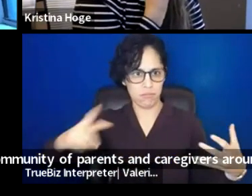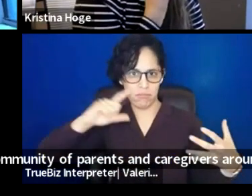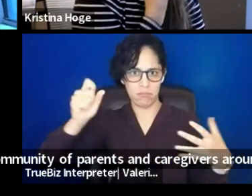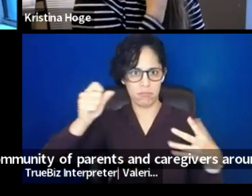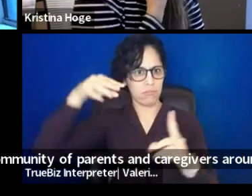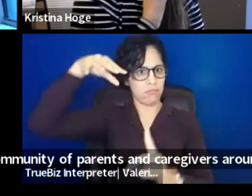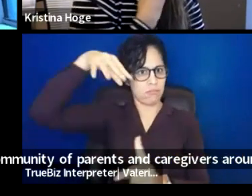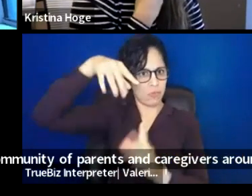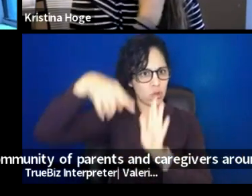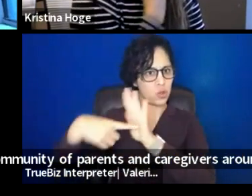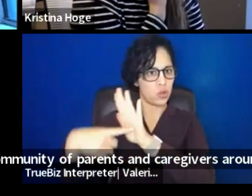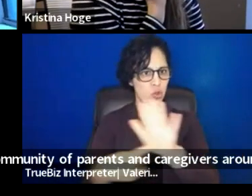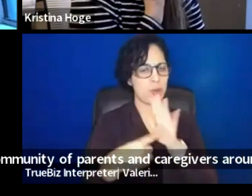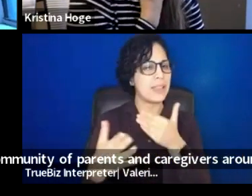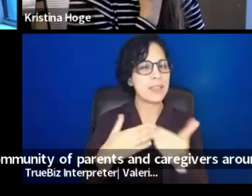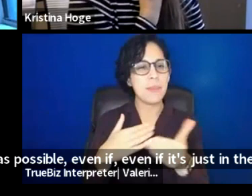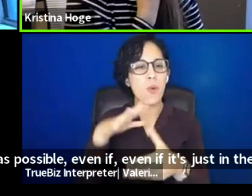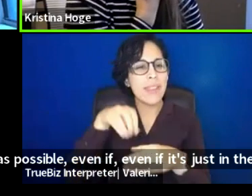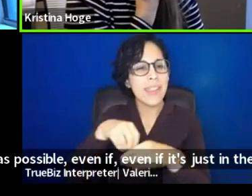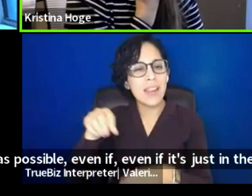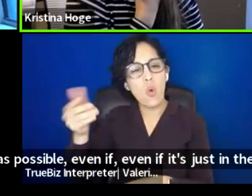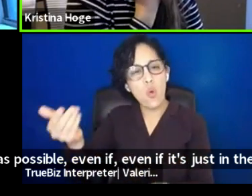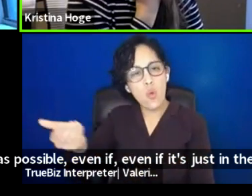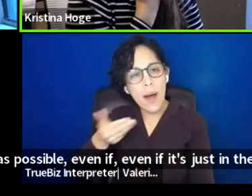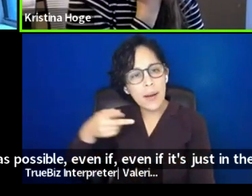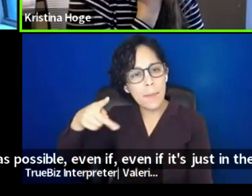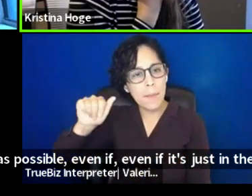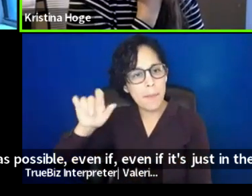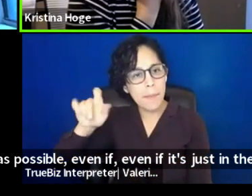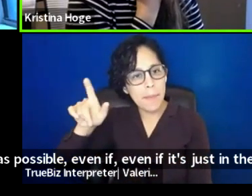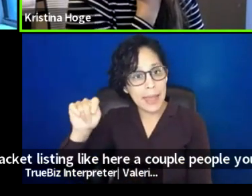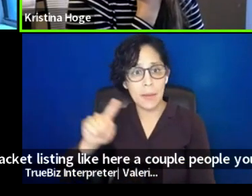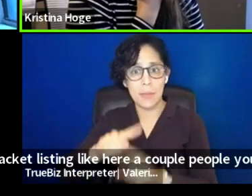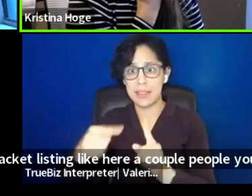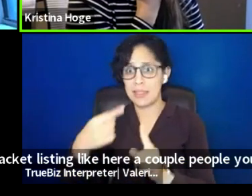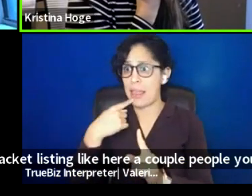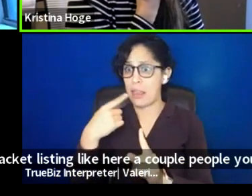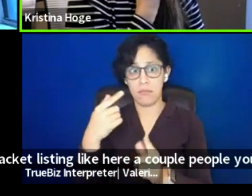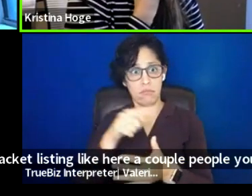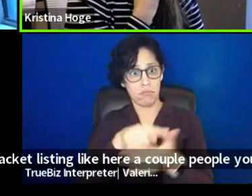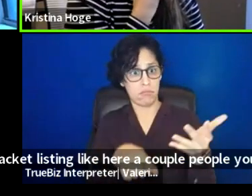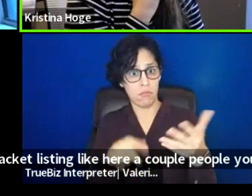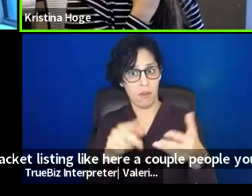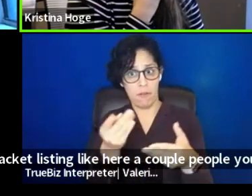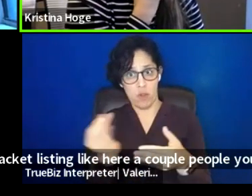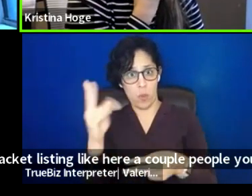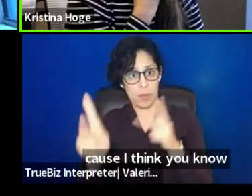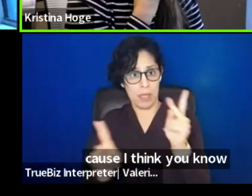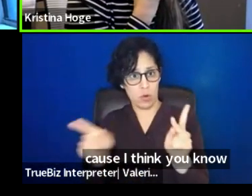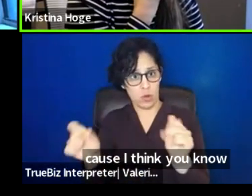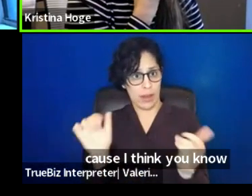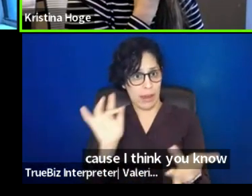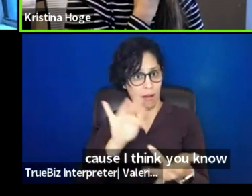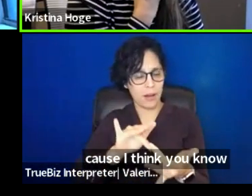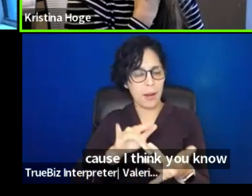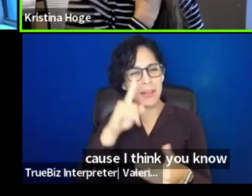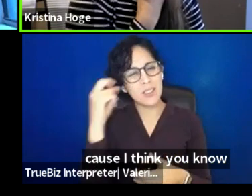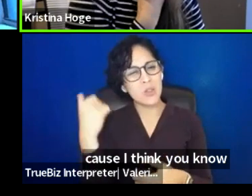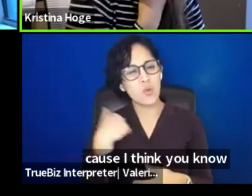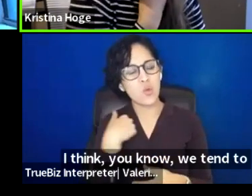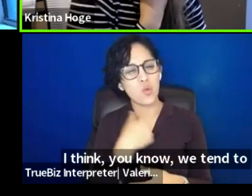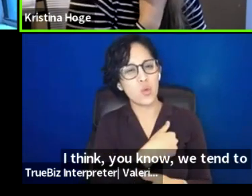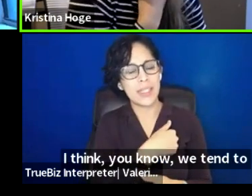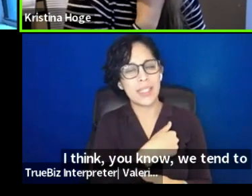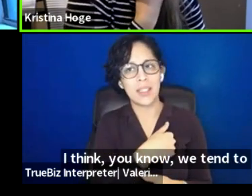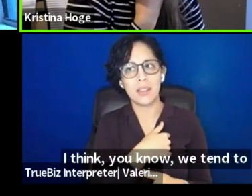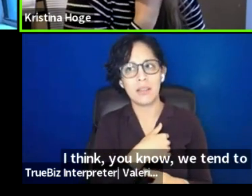if it's just in the welcome packet, it's listing, like, here are a couple people you can reach out to. Because I think, you know, we tend to, because of the